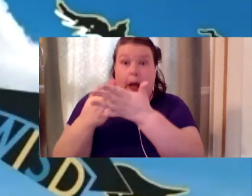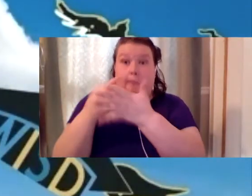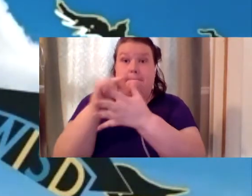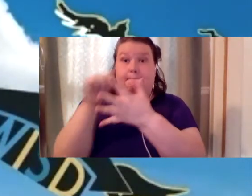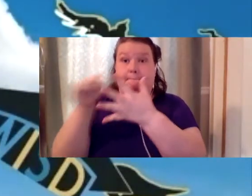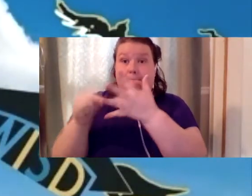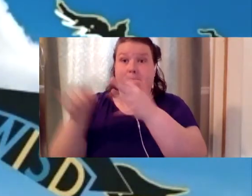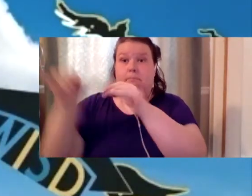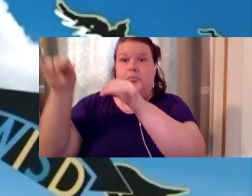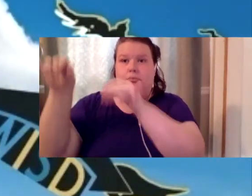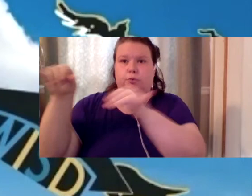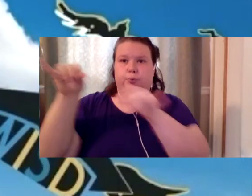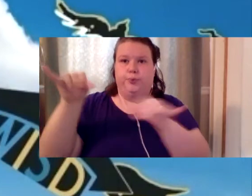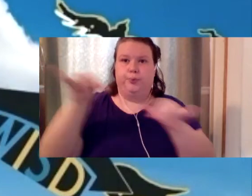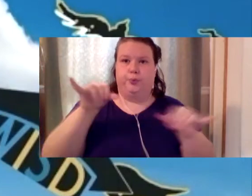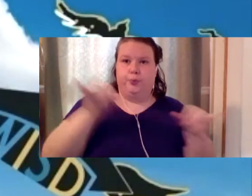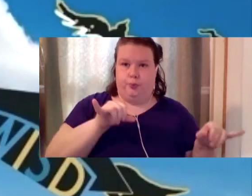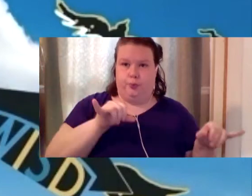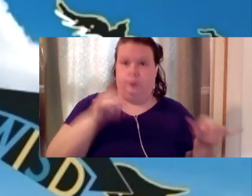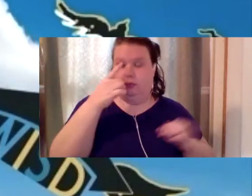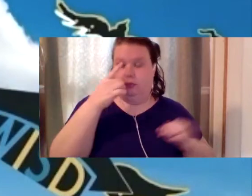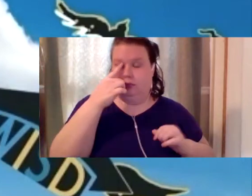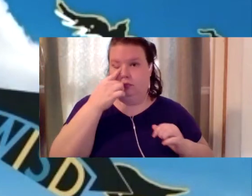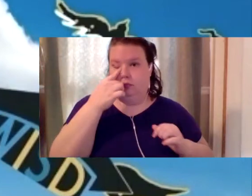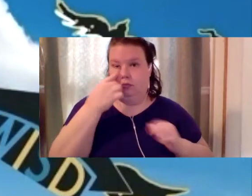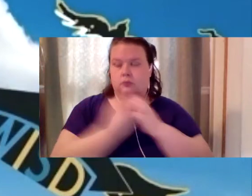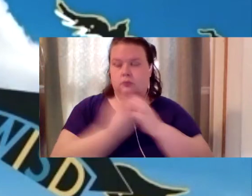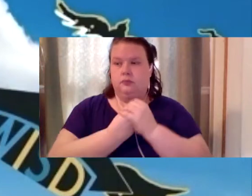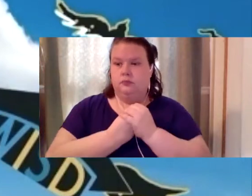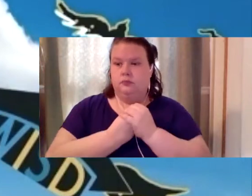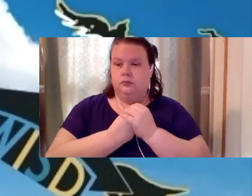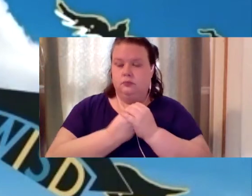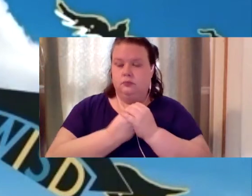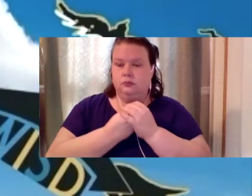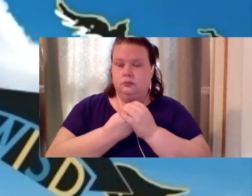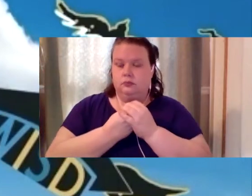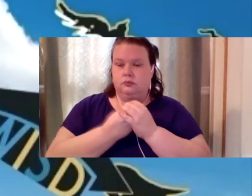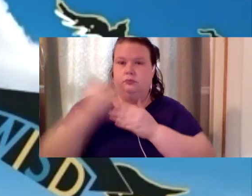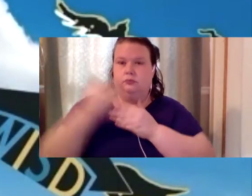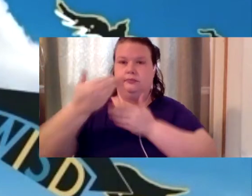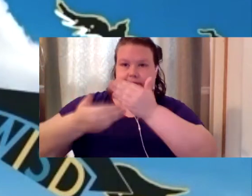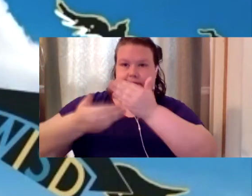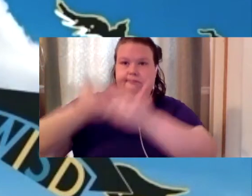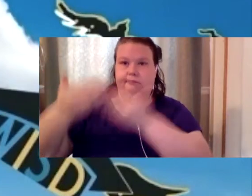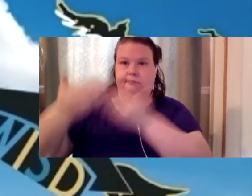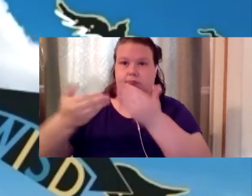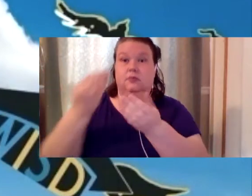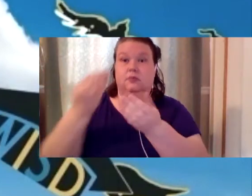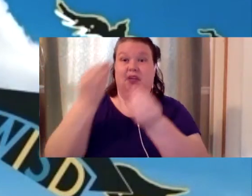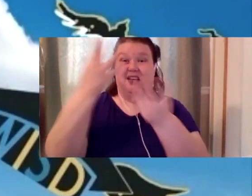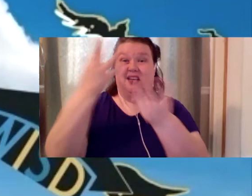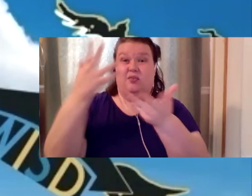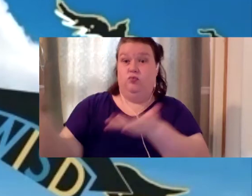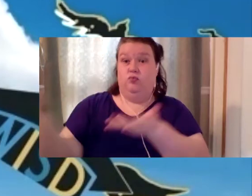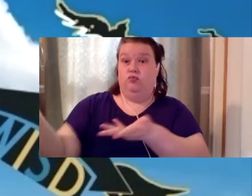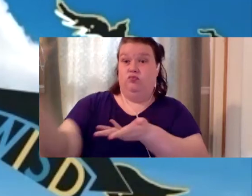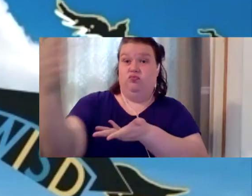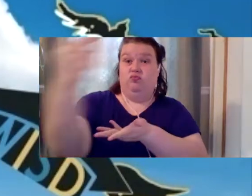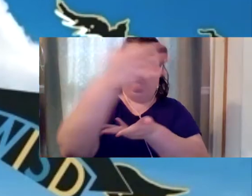think that as we gather this data and kind of compile everything,